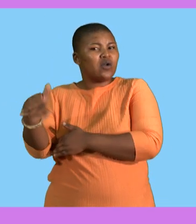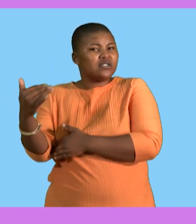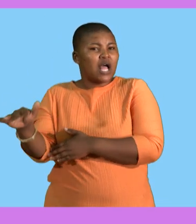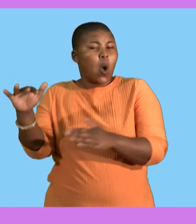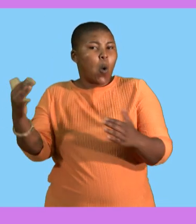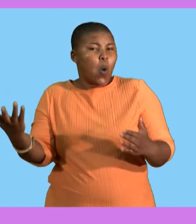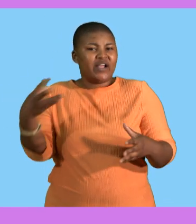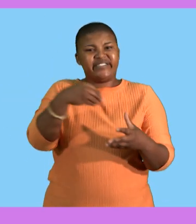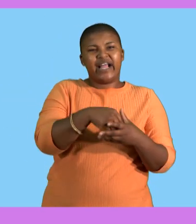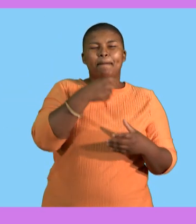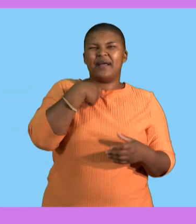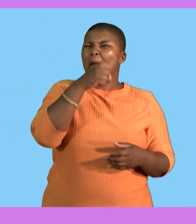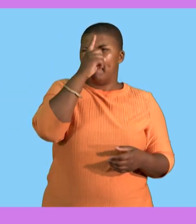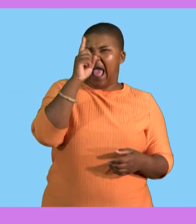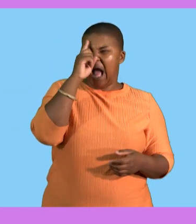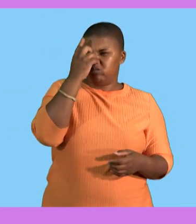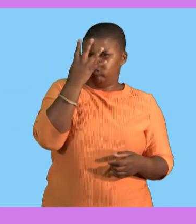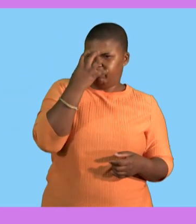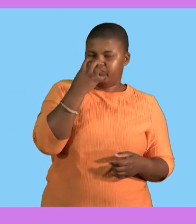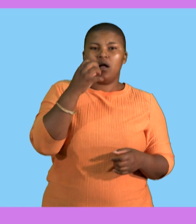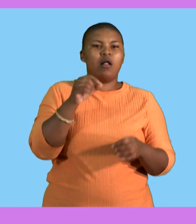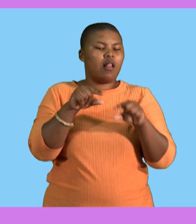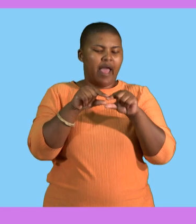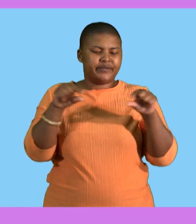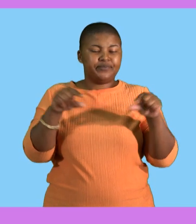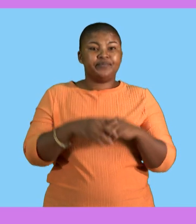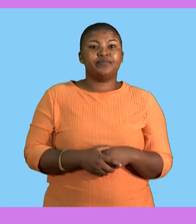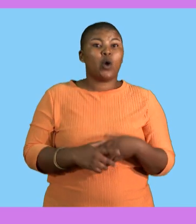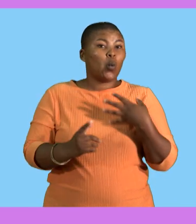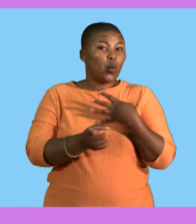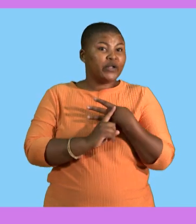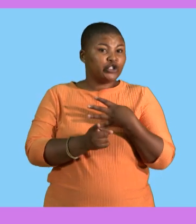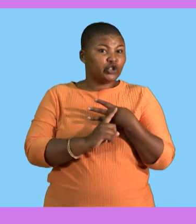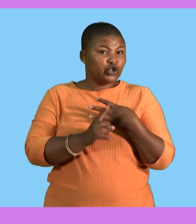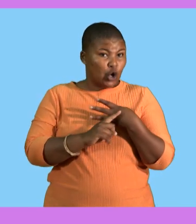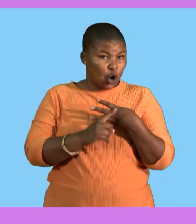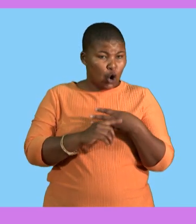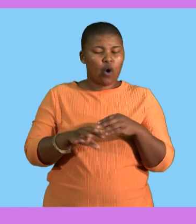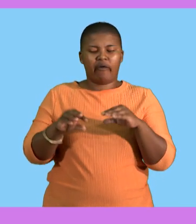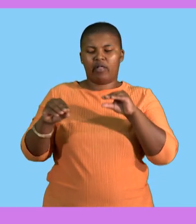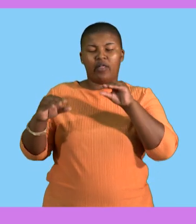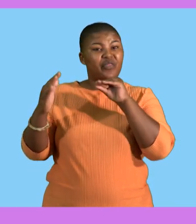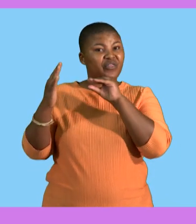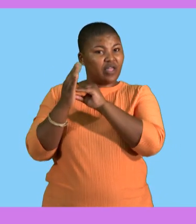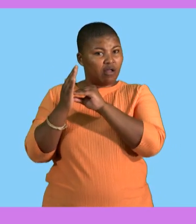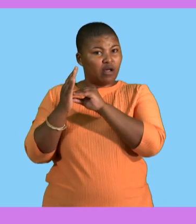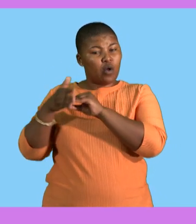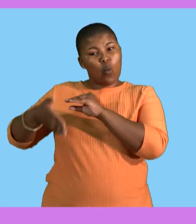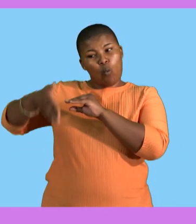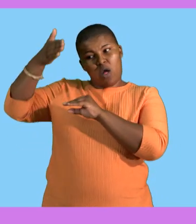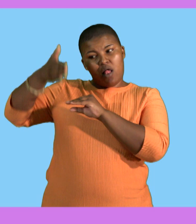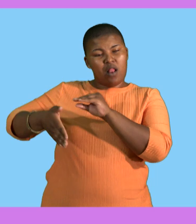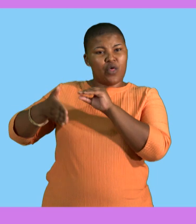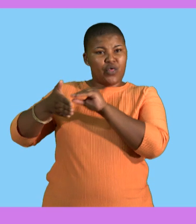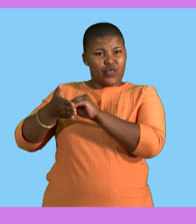very dark line. A window will be connected to a wall. That will be a rectangle